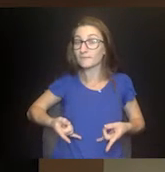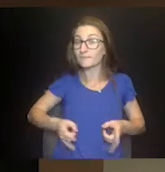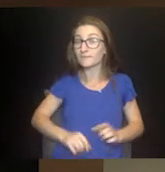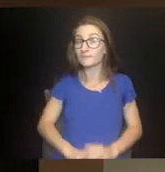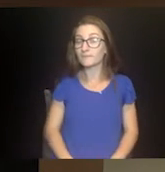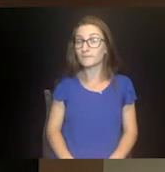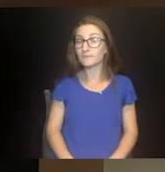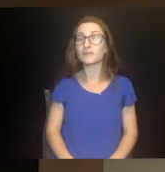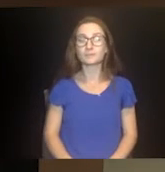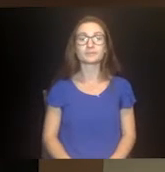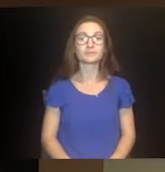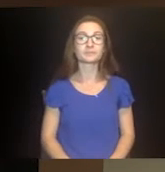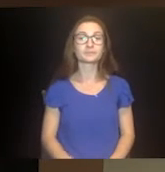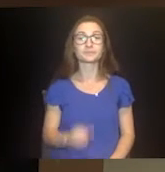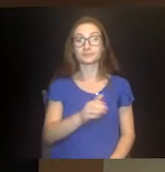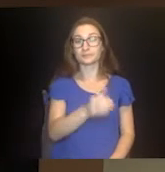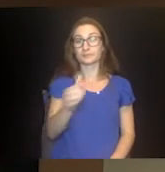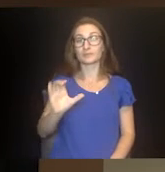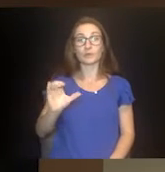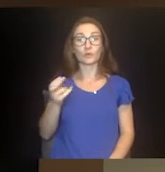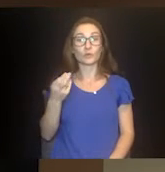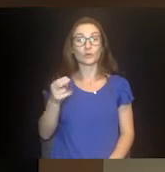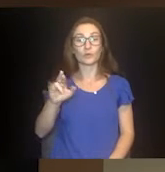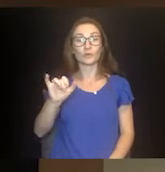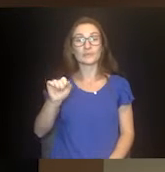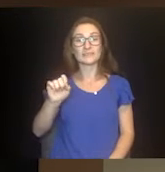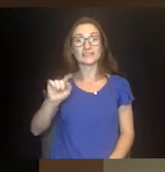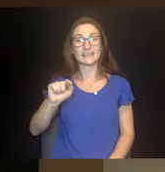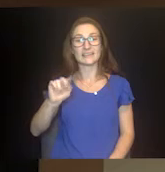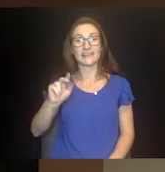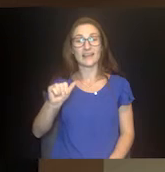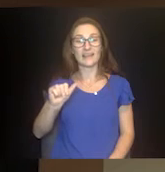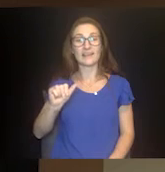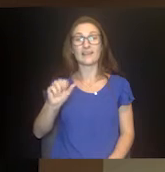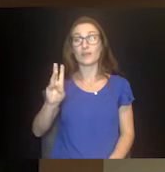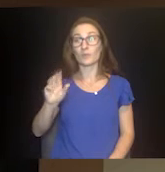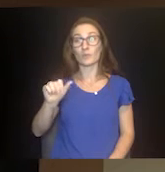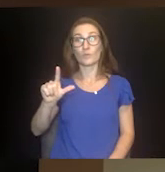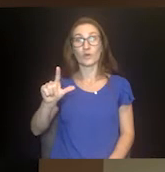Take your mask off so they can understand you. And then this is Christina,